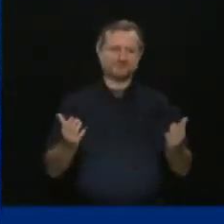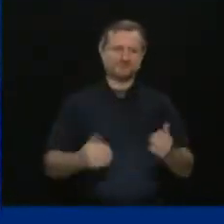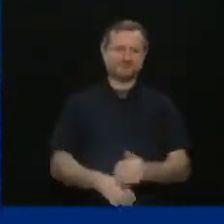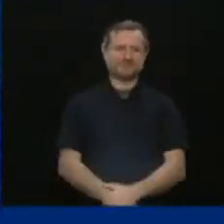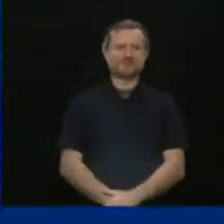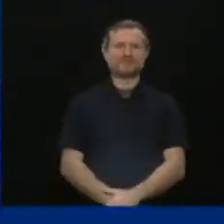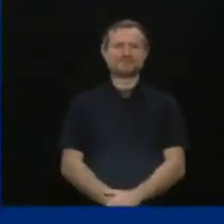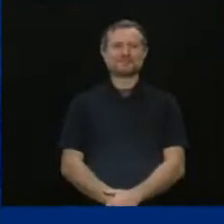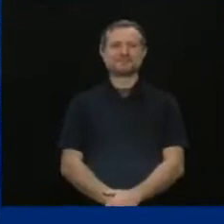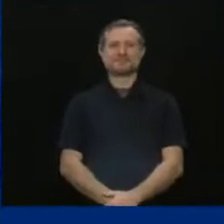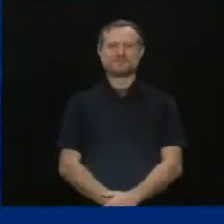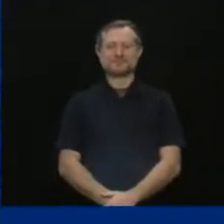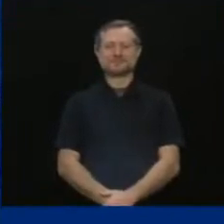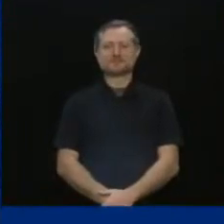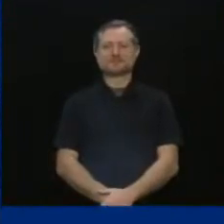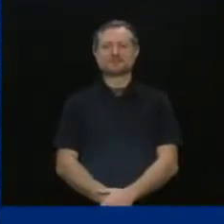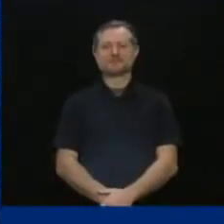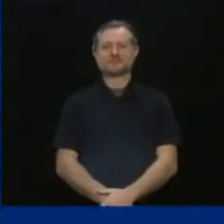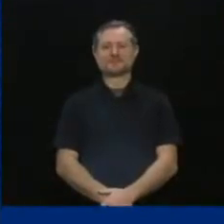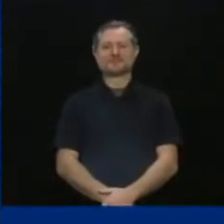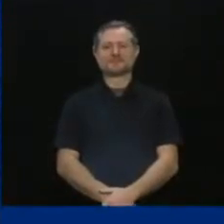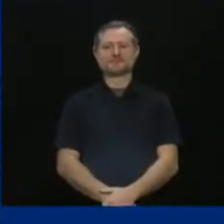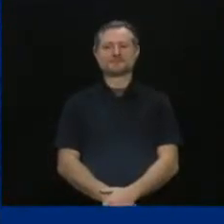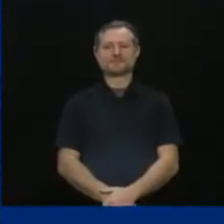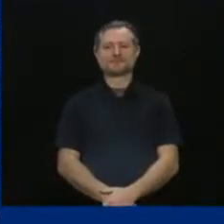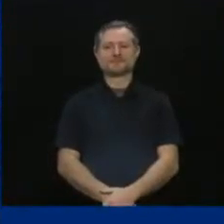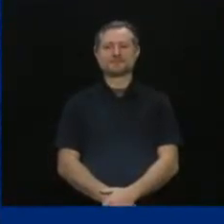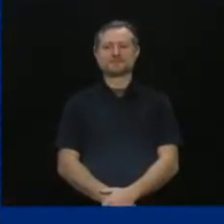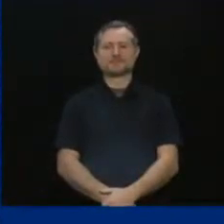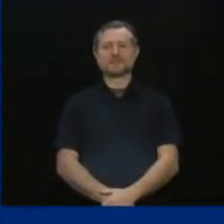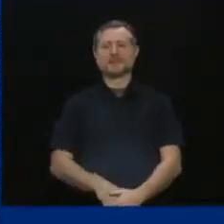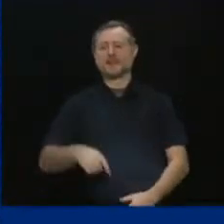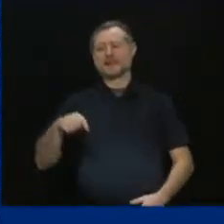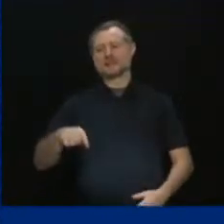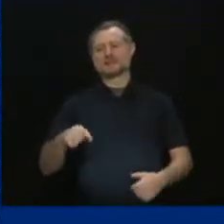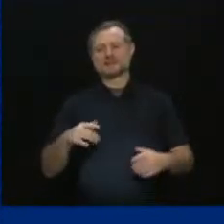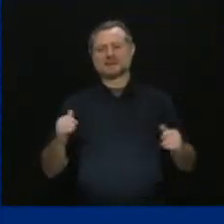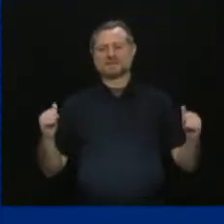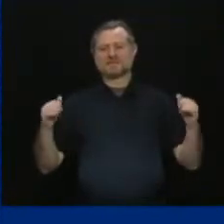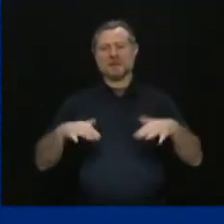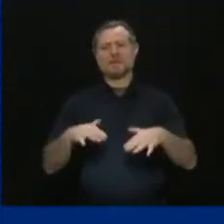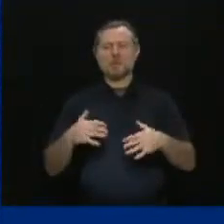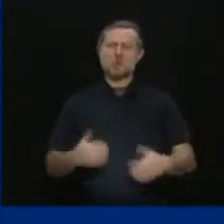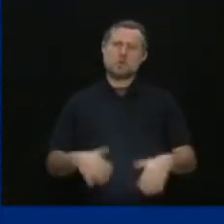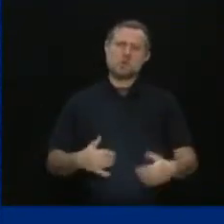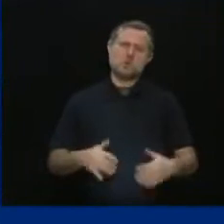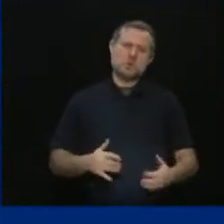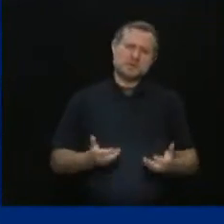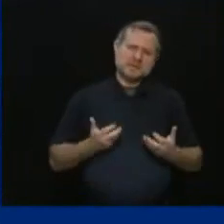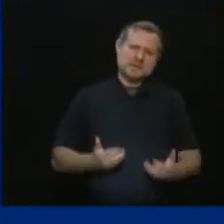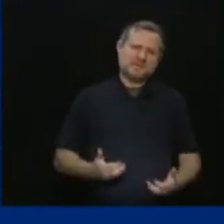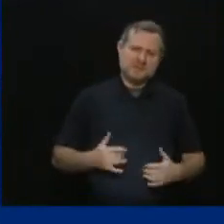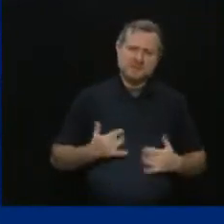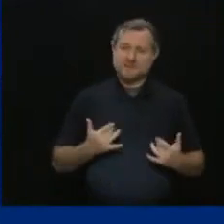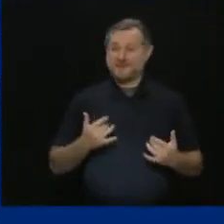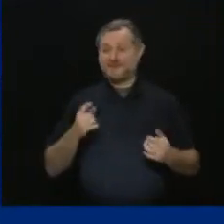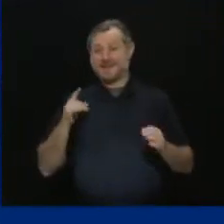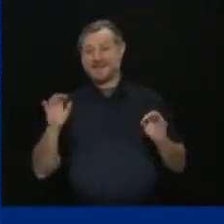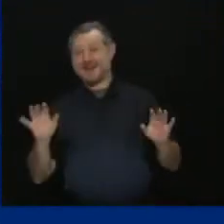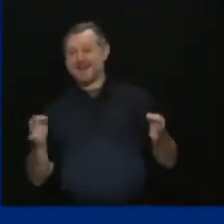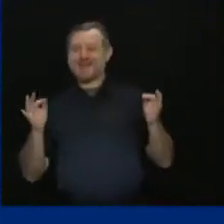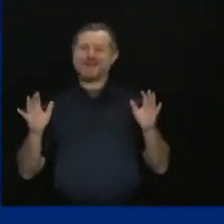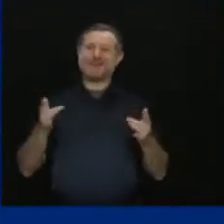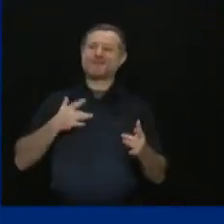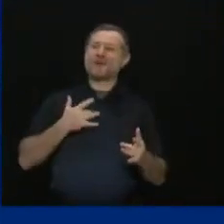If I can lighten, this is a pretty heavy event. If I can lighten the tone just for a moment, I've served